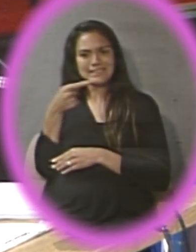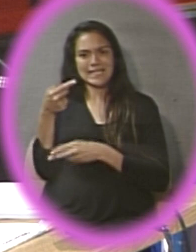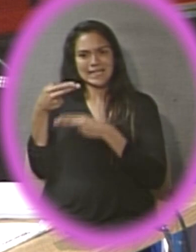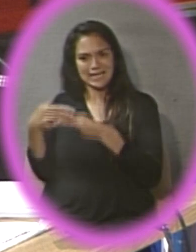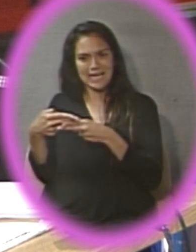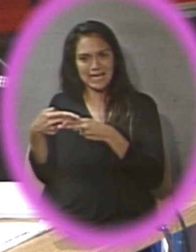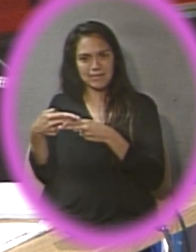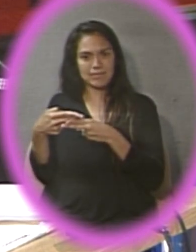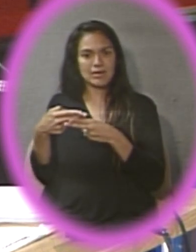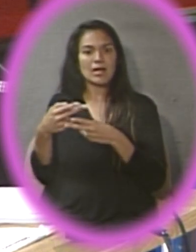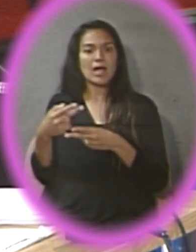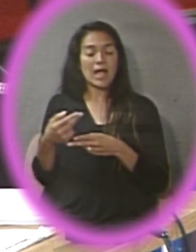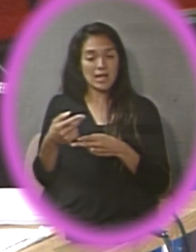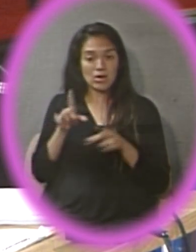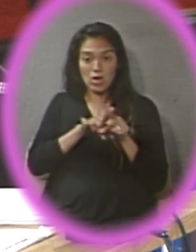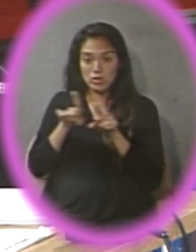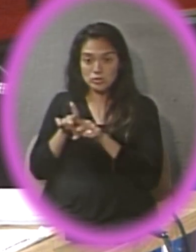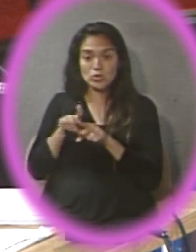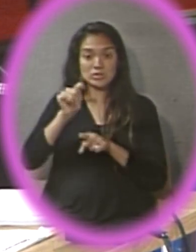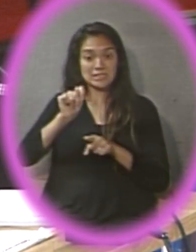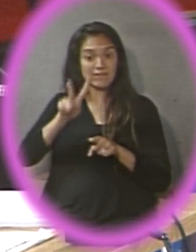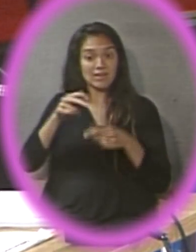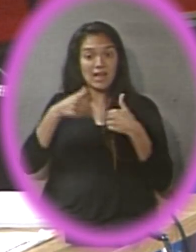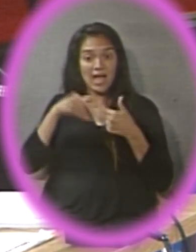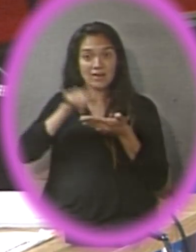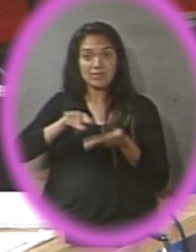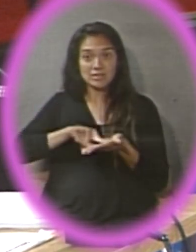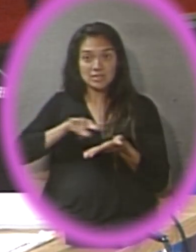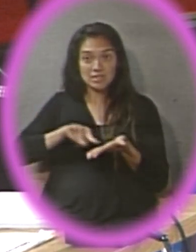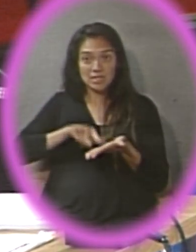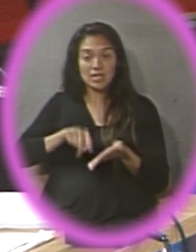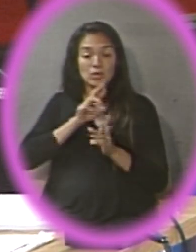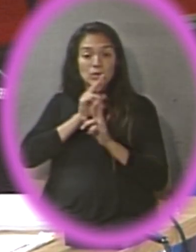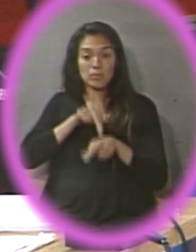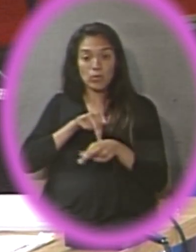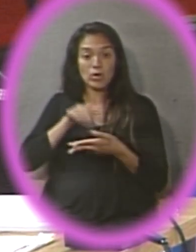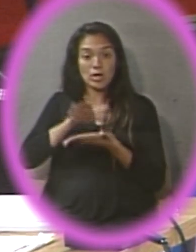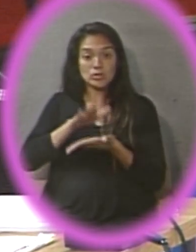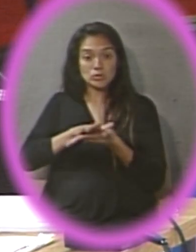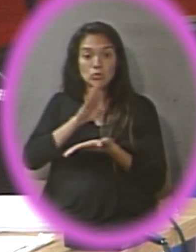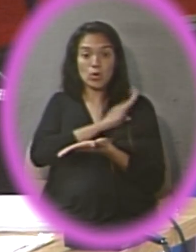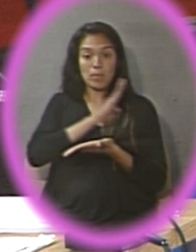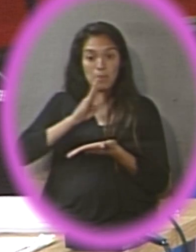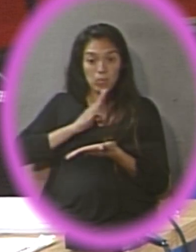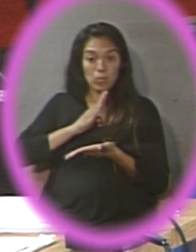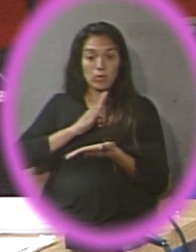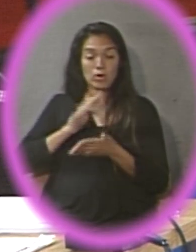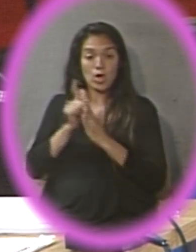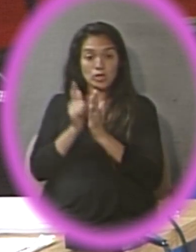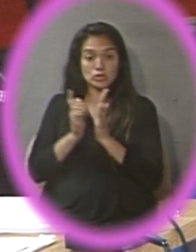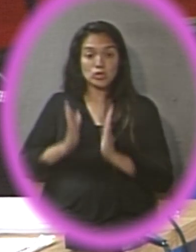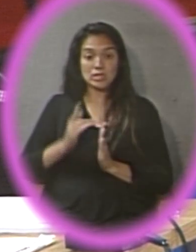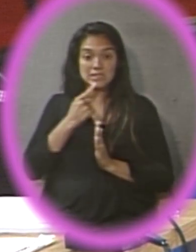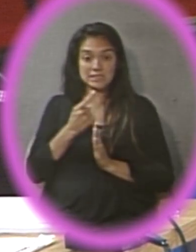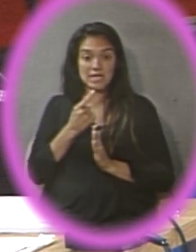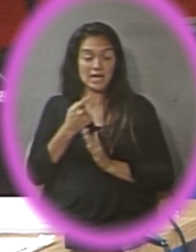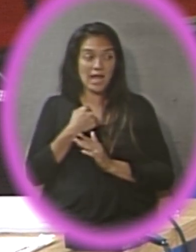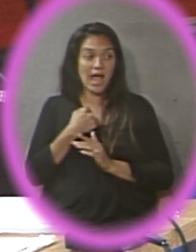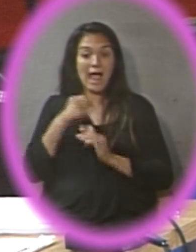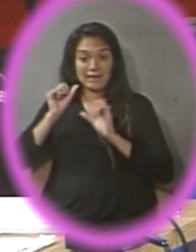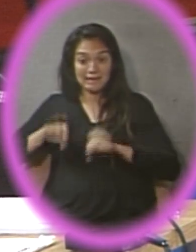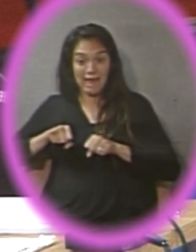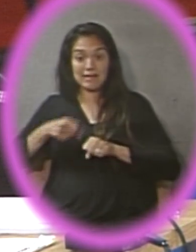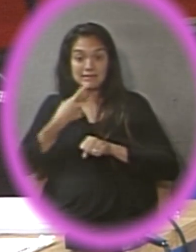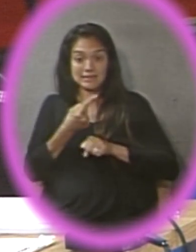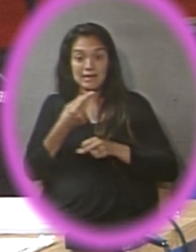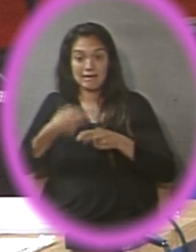TV. The school board attorney stated that we can say names, and still I'm told I can't say names.